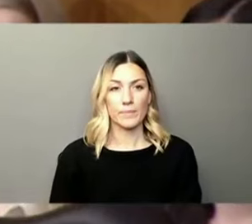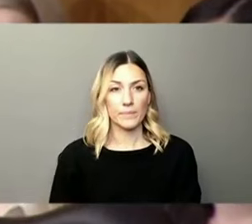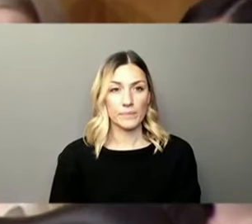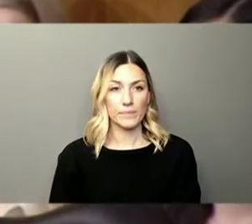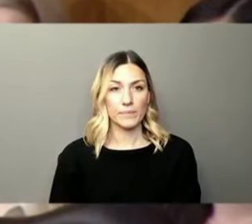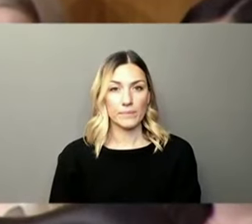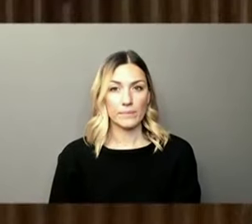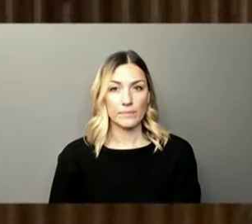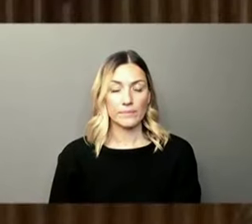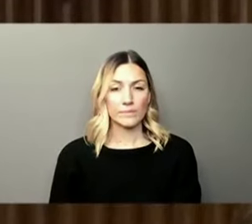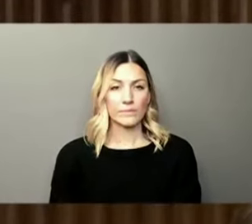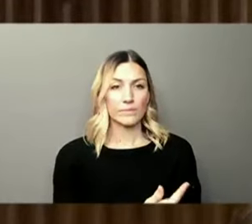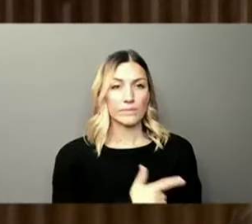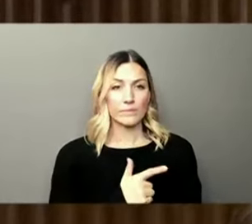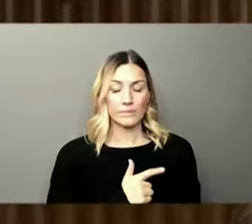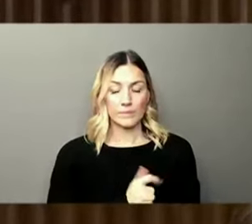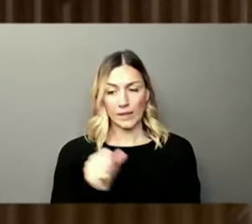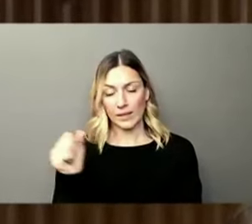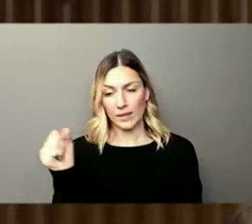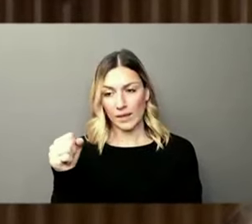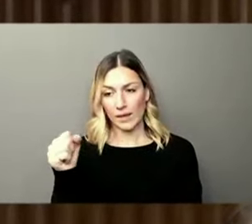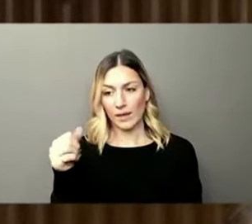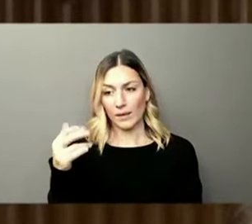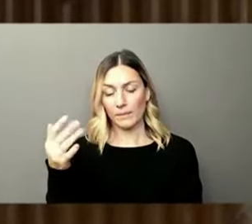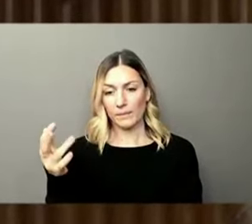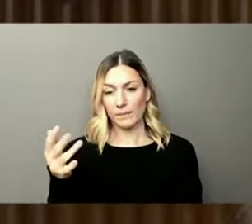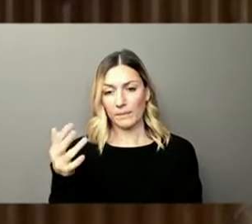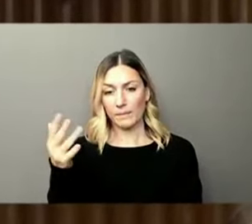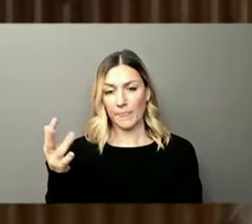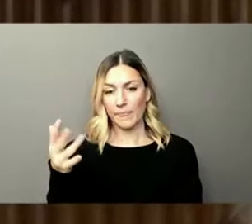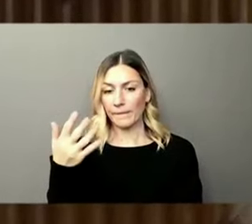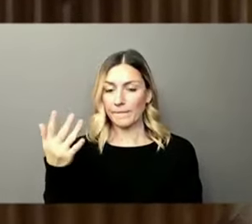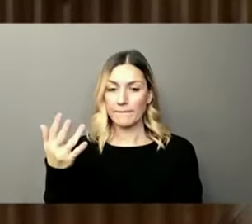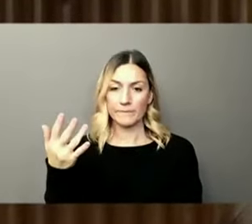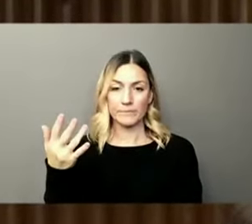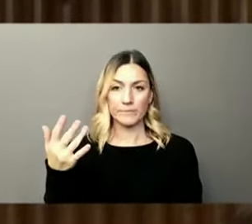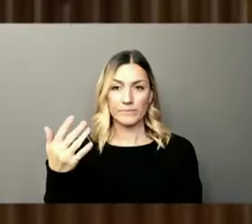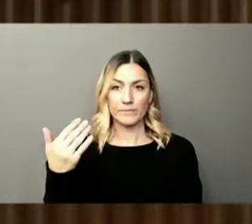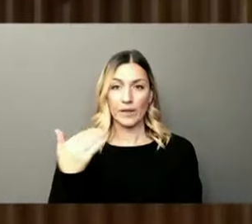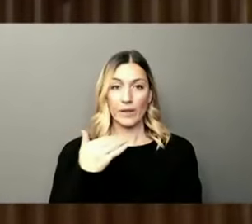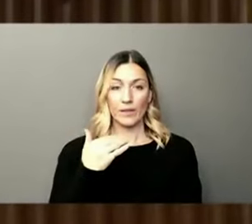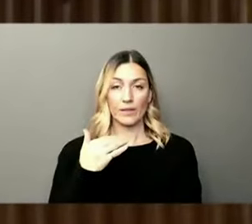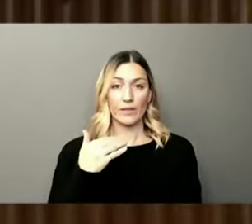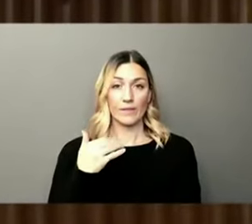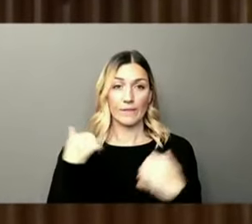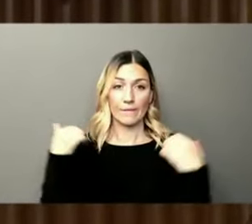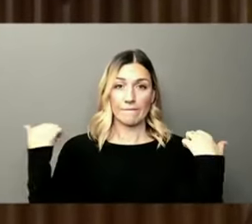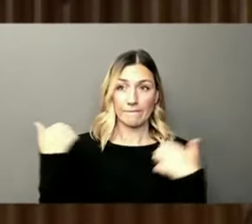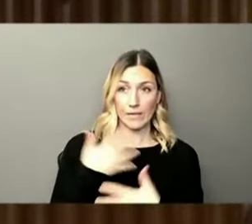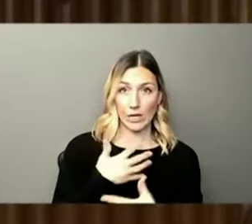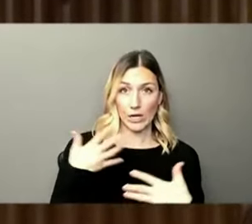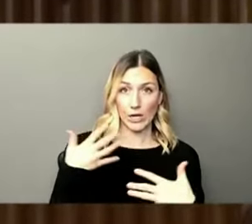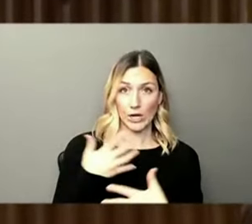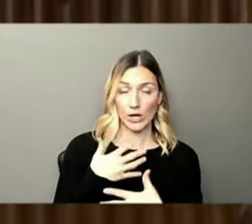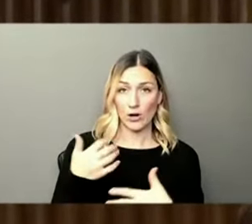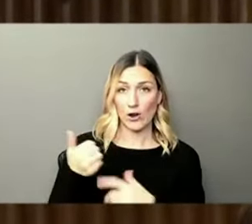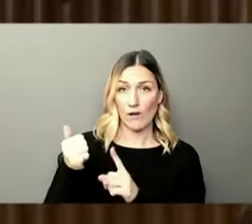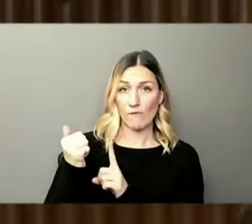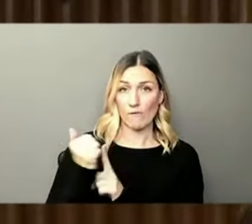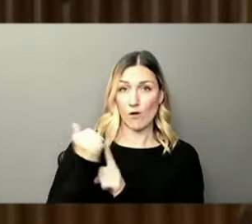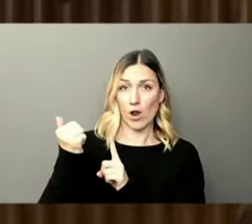Yeah, I will say that the threat and fear of fraud is probably